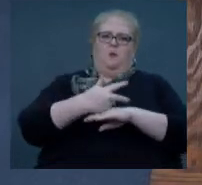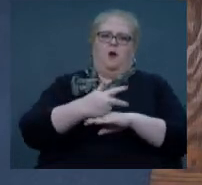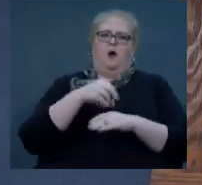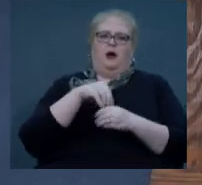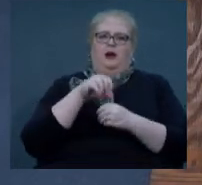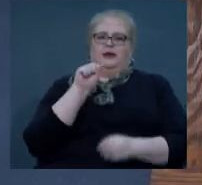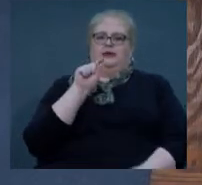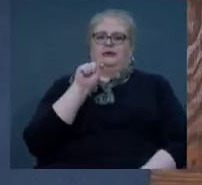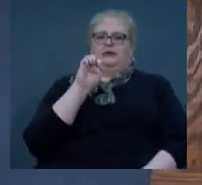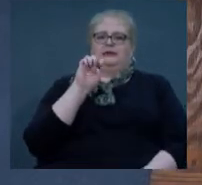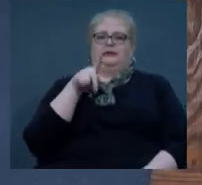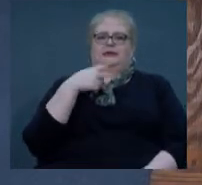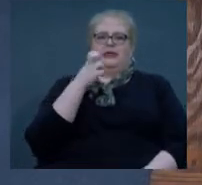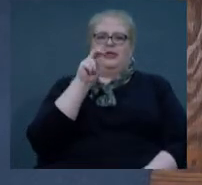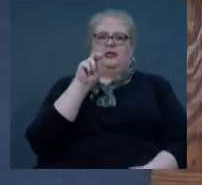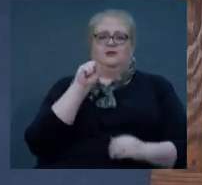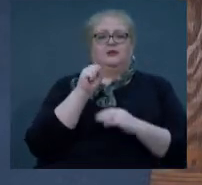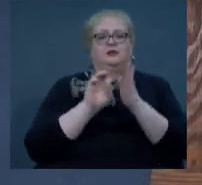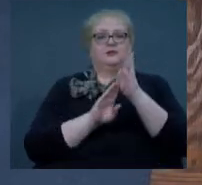700 employees.